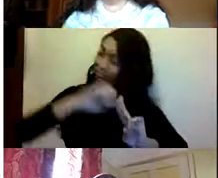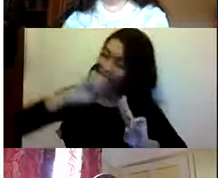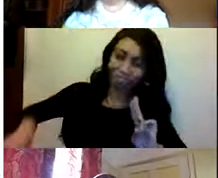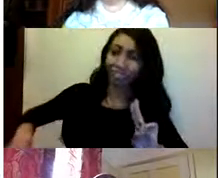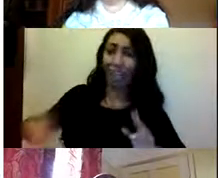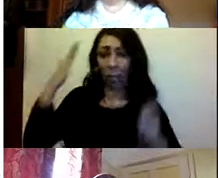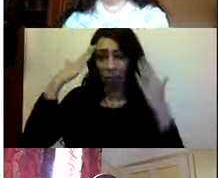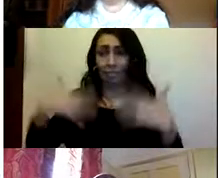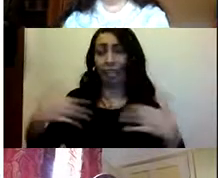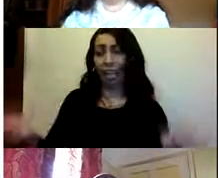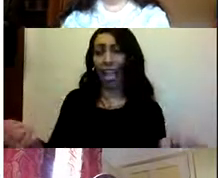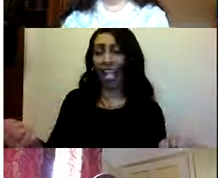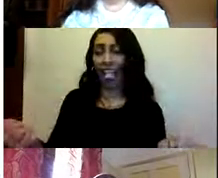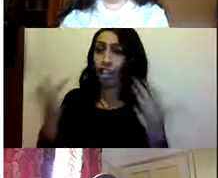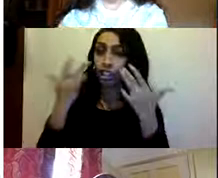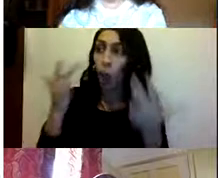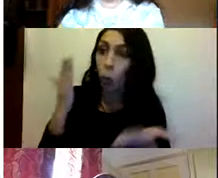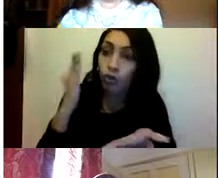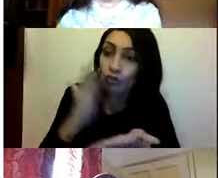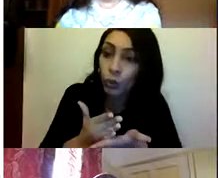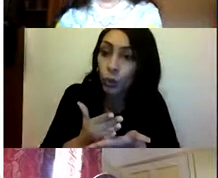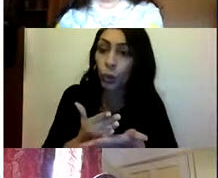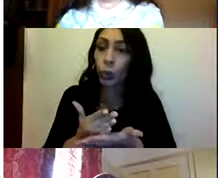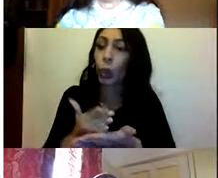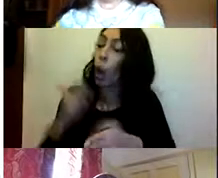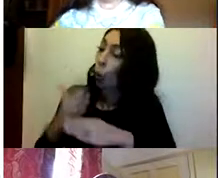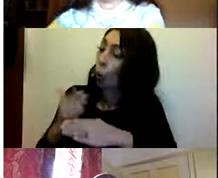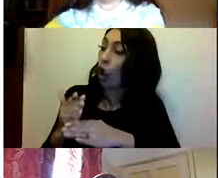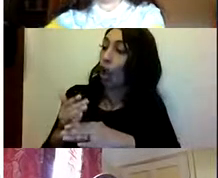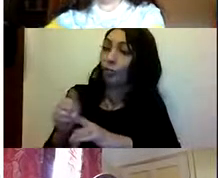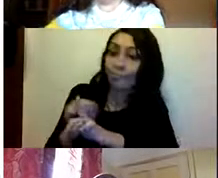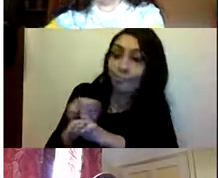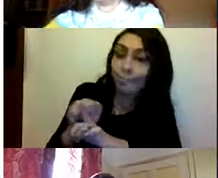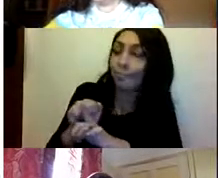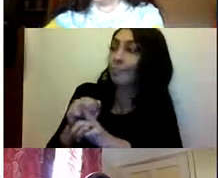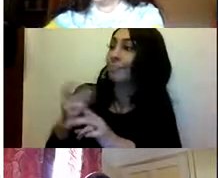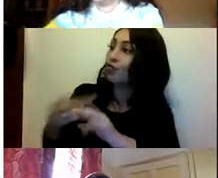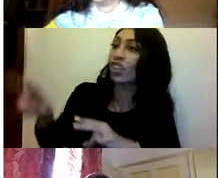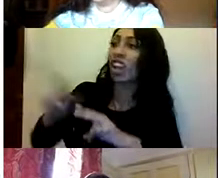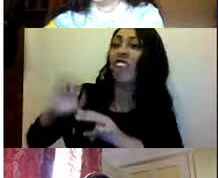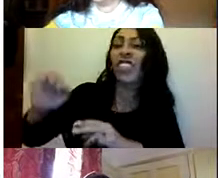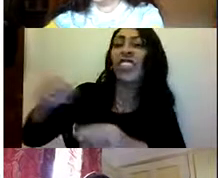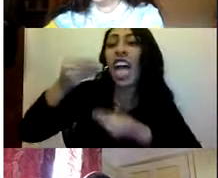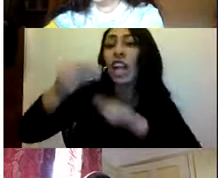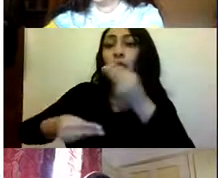health and work with people to recover some of those stories that have been lost.